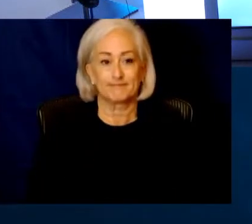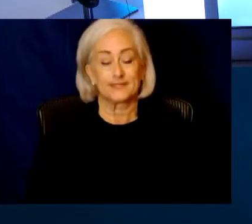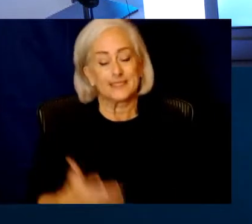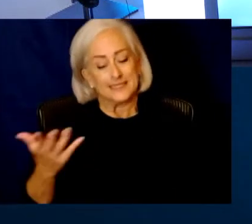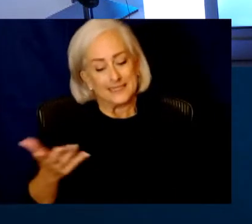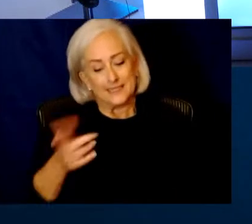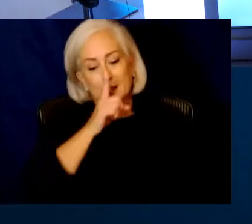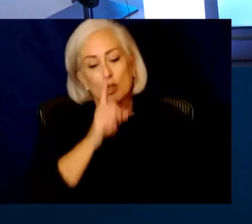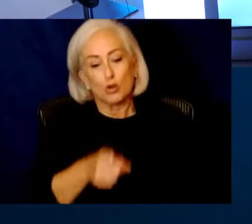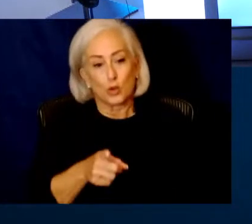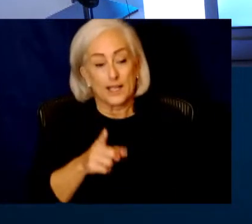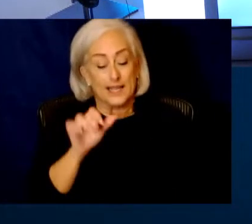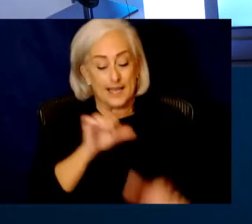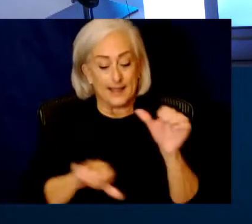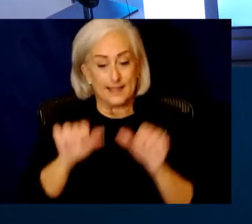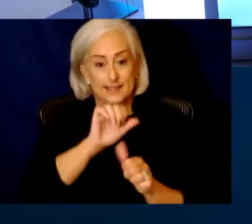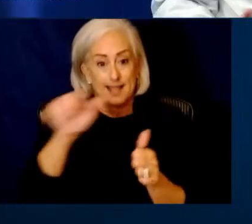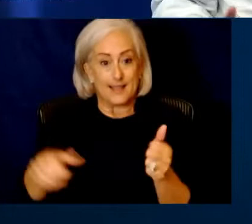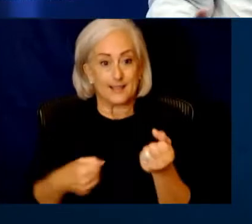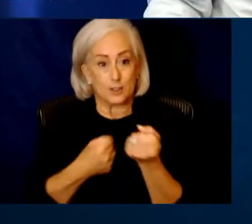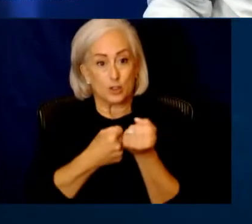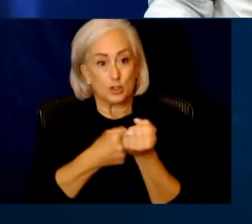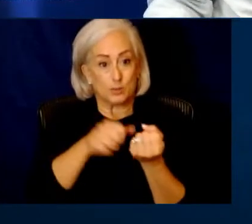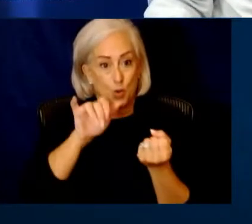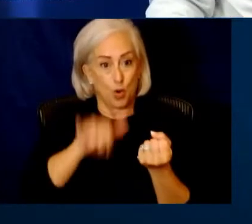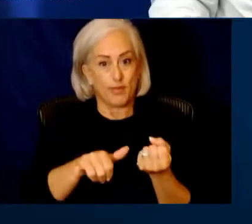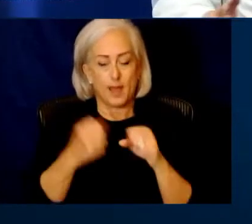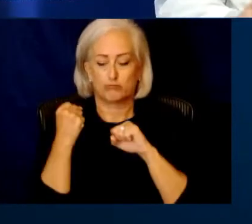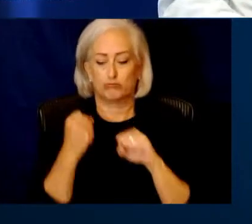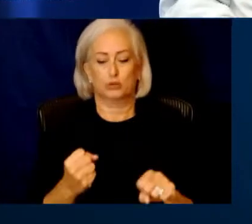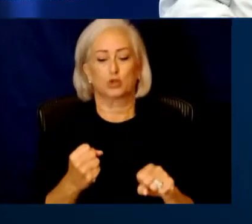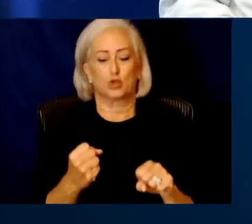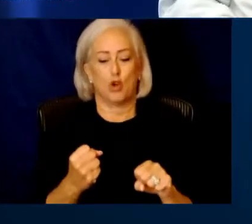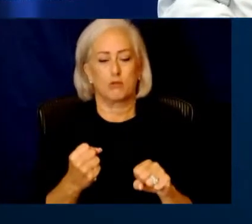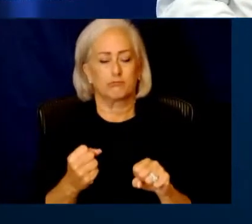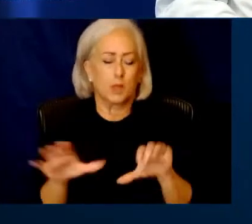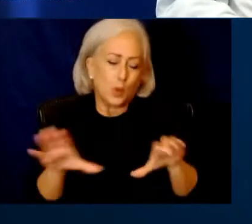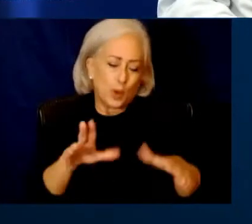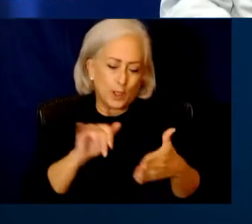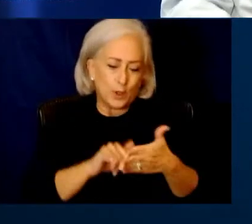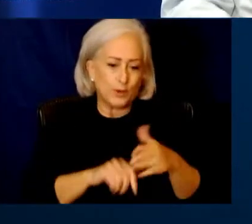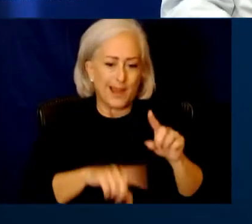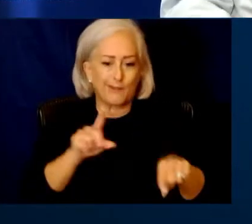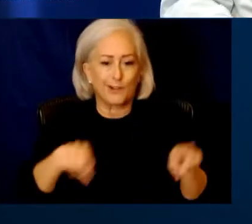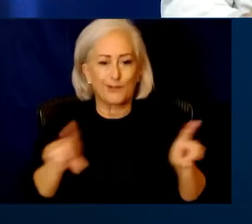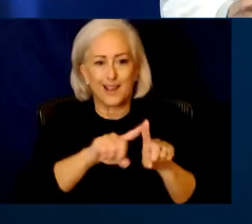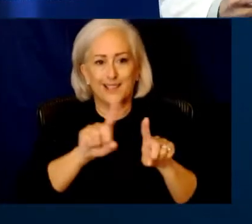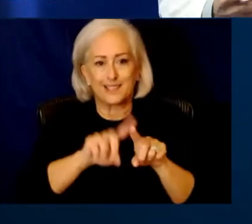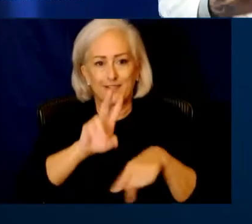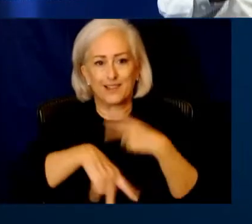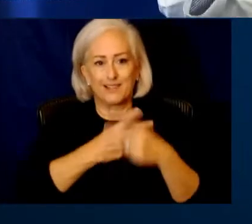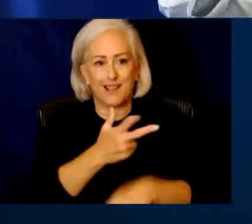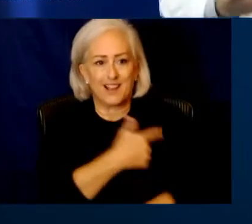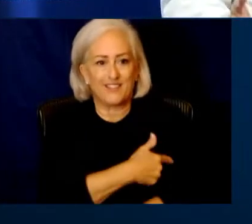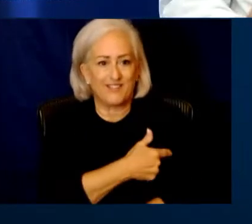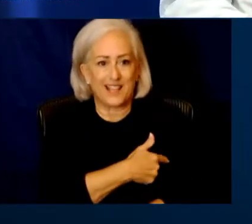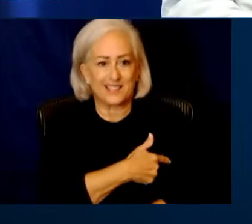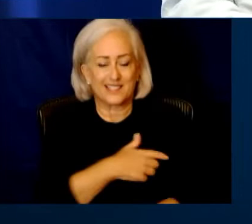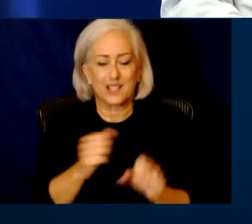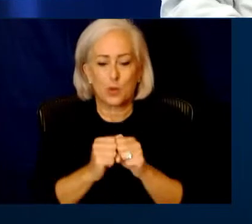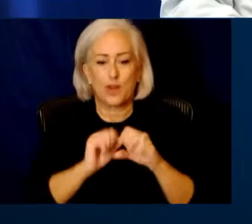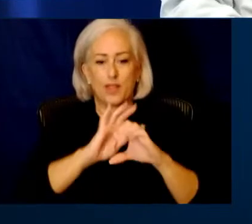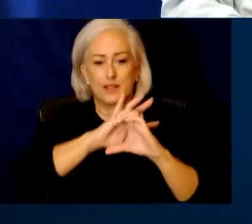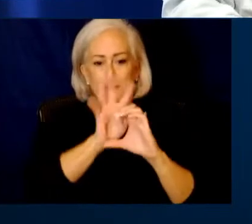behind it is, I think, pretty solid. And we do this with other vaccines. And the spike, we know how it's going to, I think we've gotten billions of